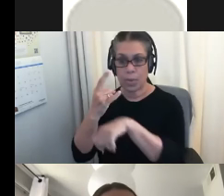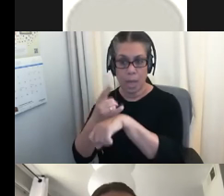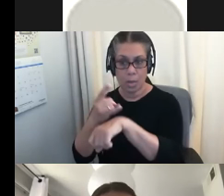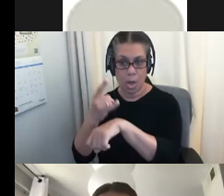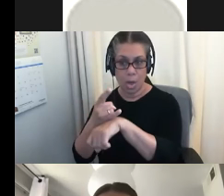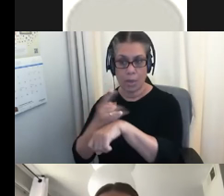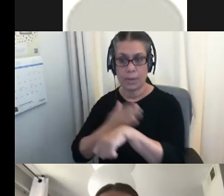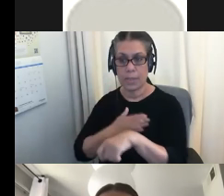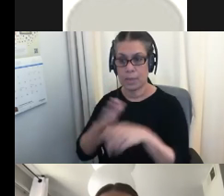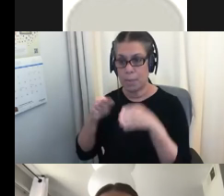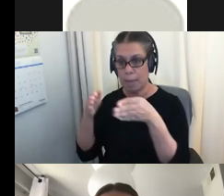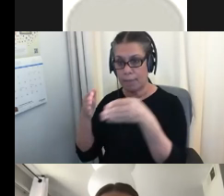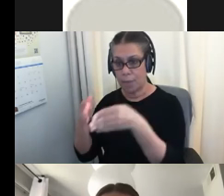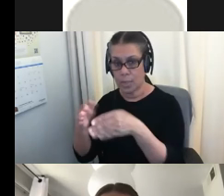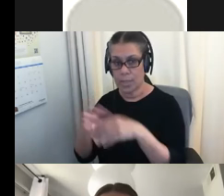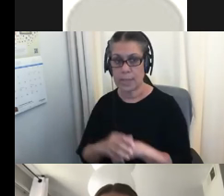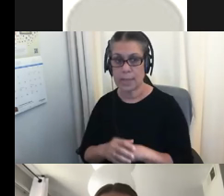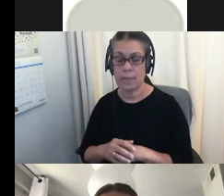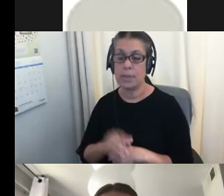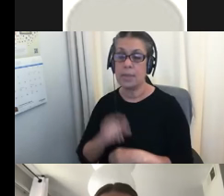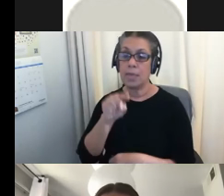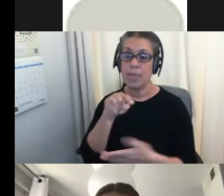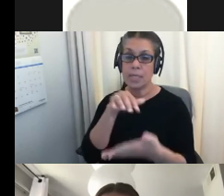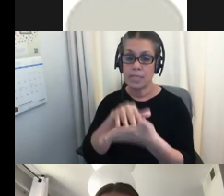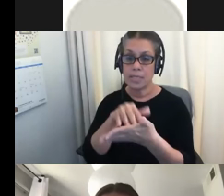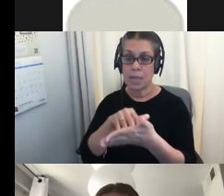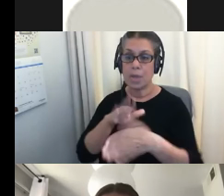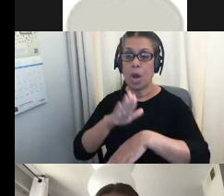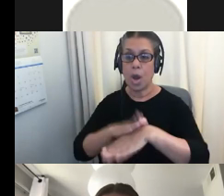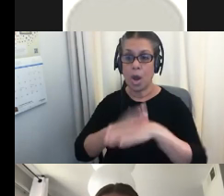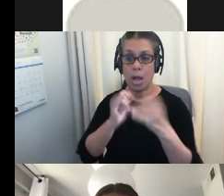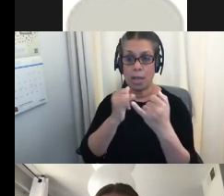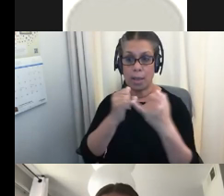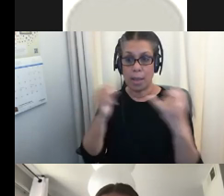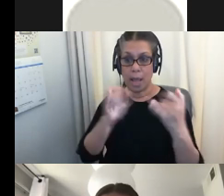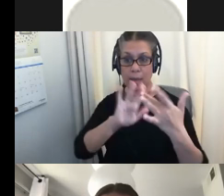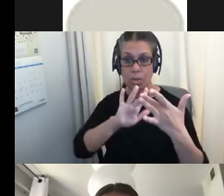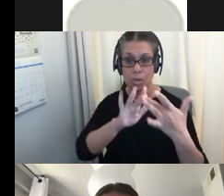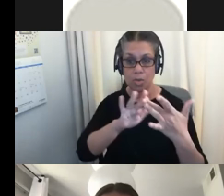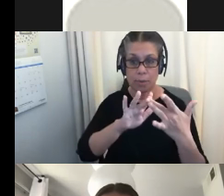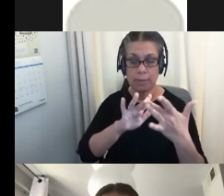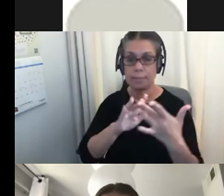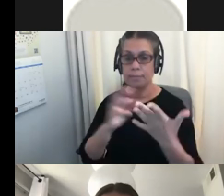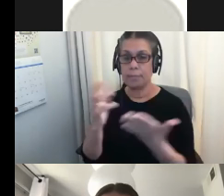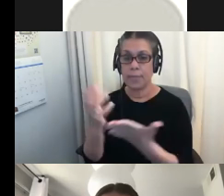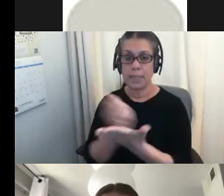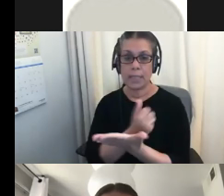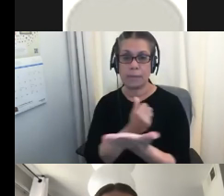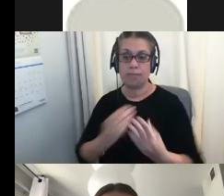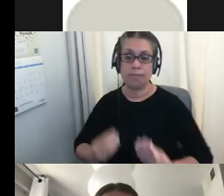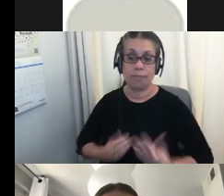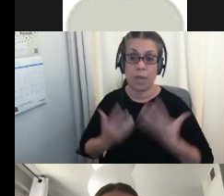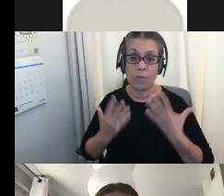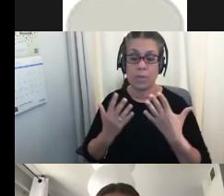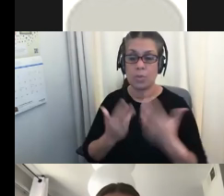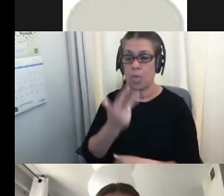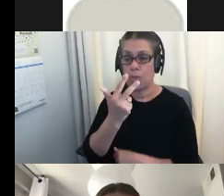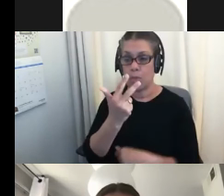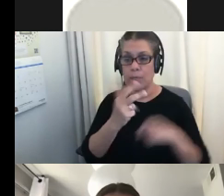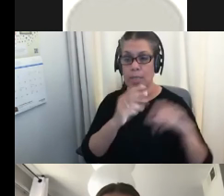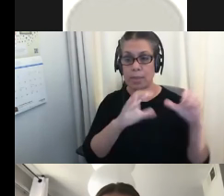my focus is. But this study, it was an online survey. It aimed to capture scores of flourishing between 3 samples,